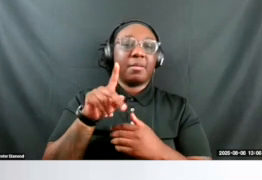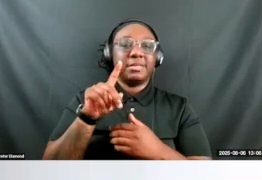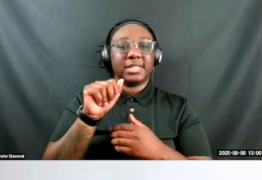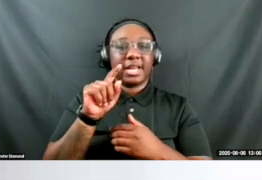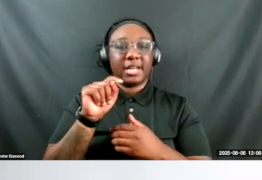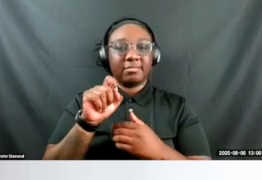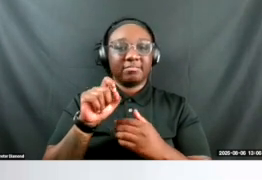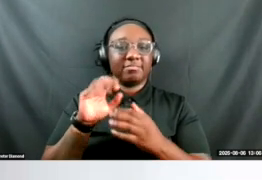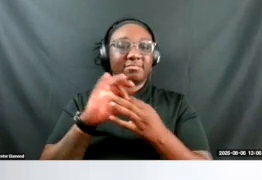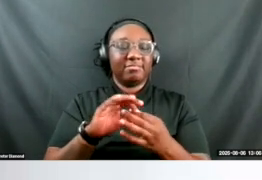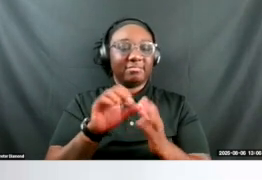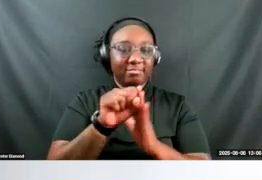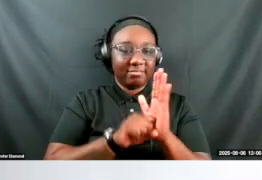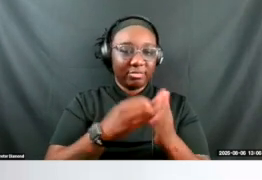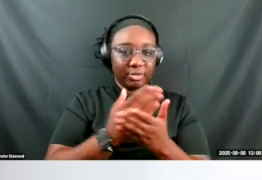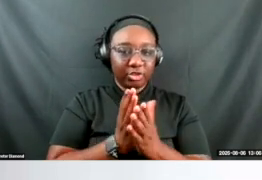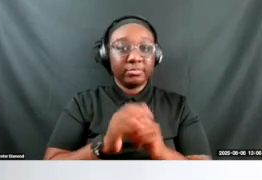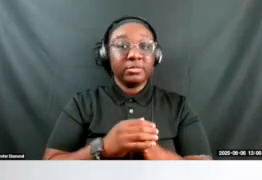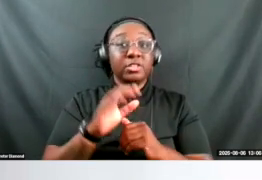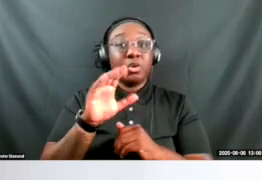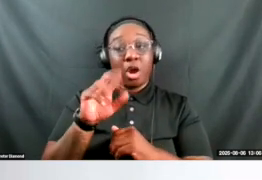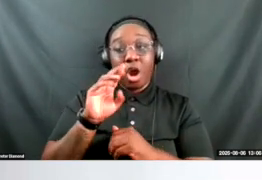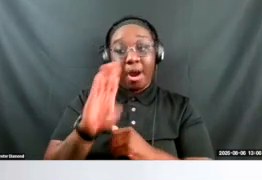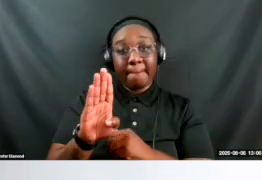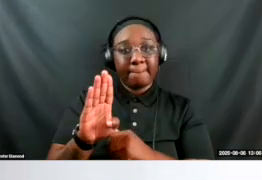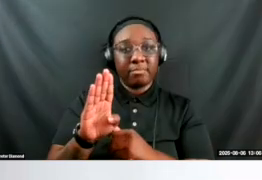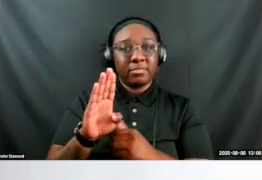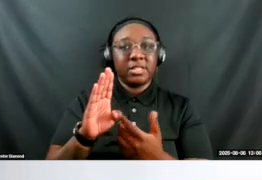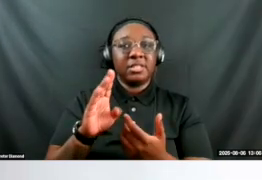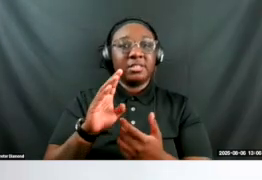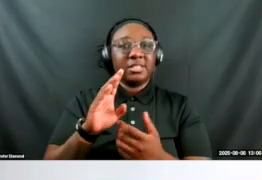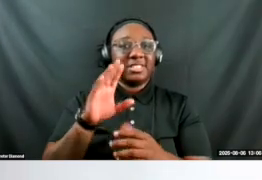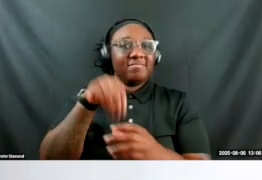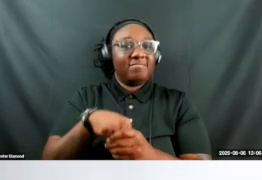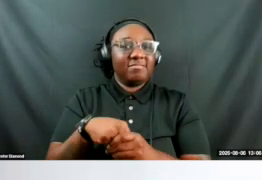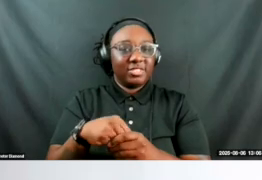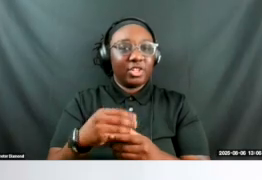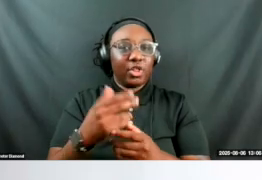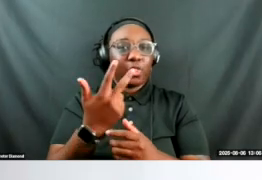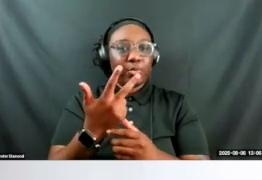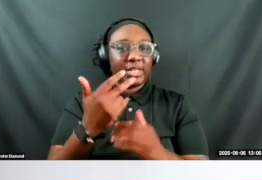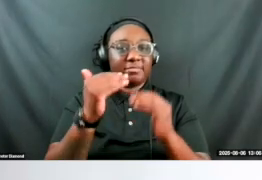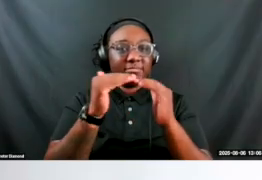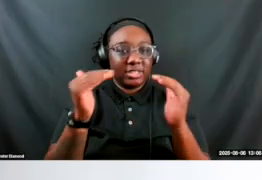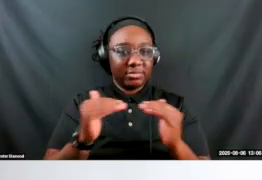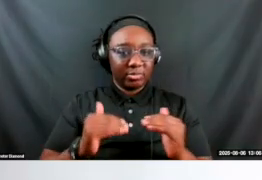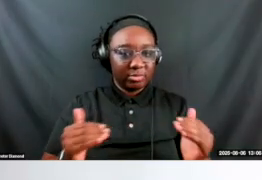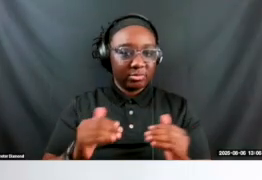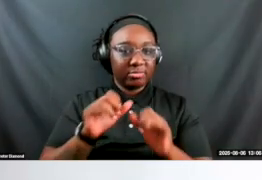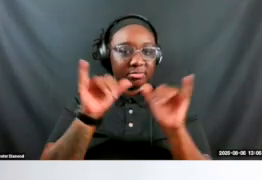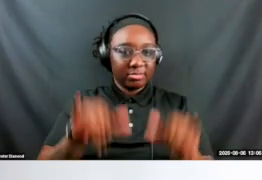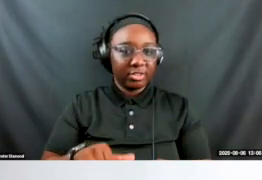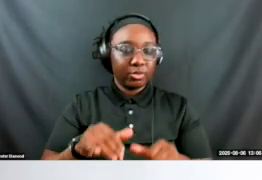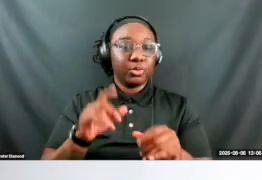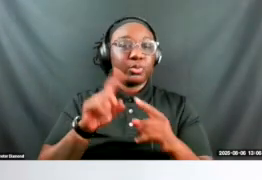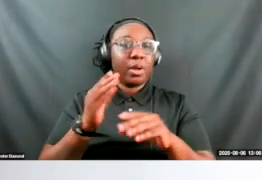CARB is part of a 3-tiered system for improving air quality. This is comprised of the federal government through the U.S. Environmental